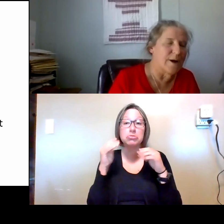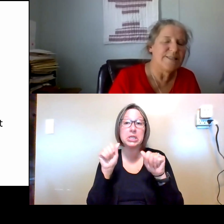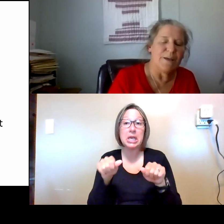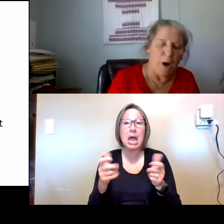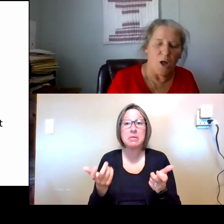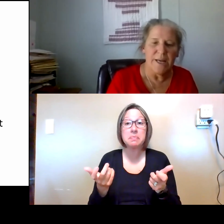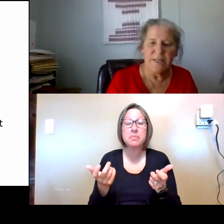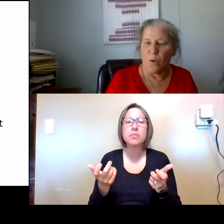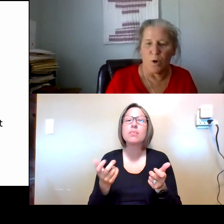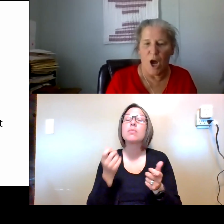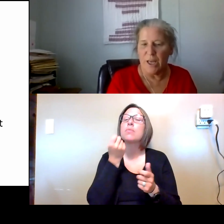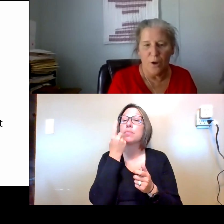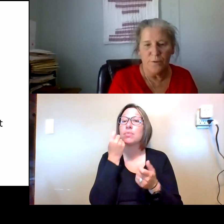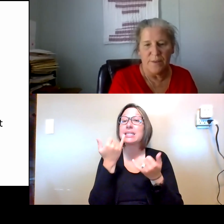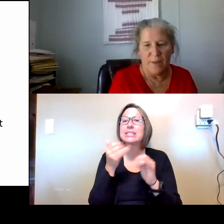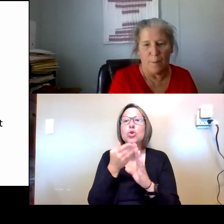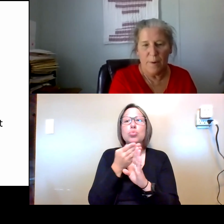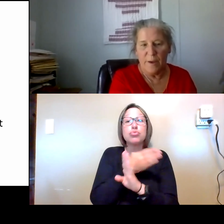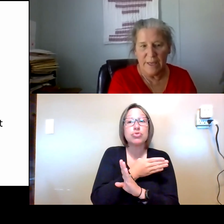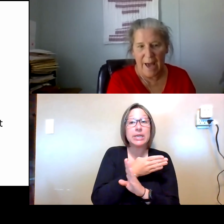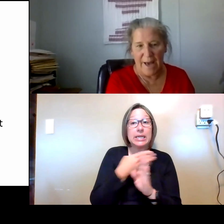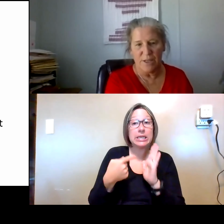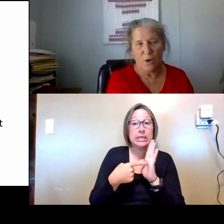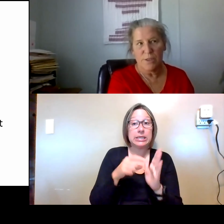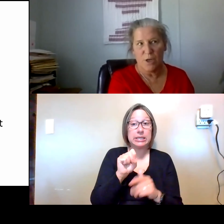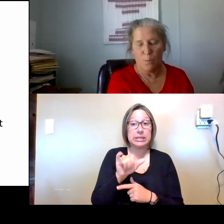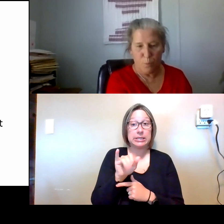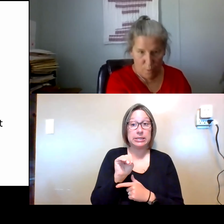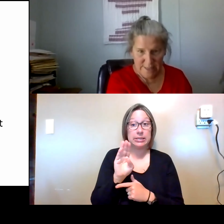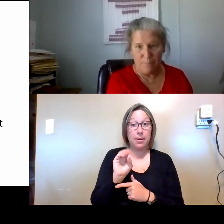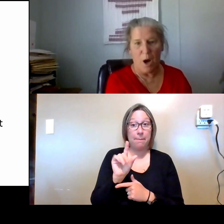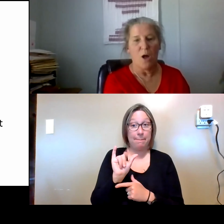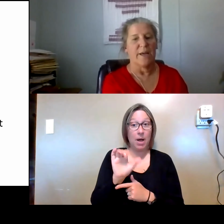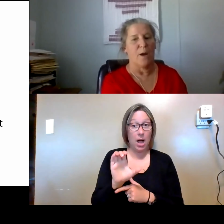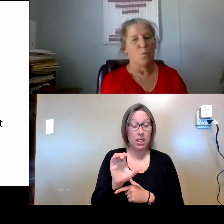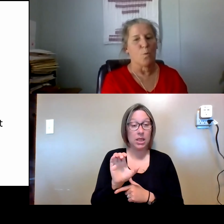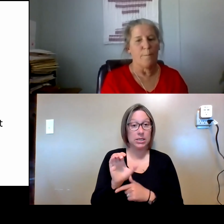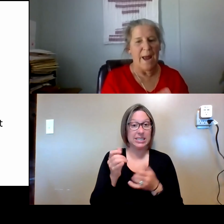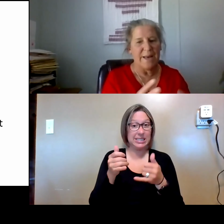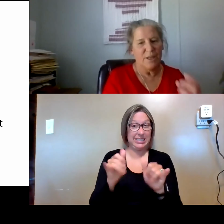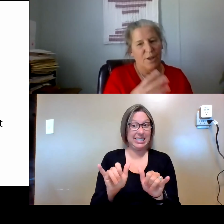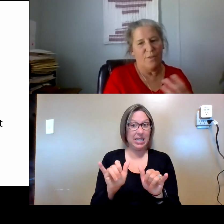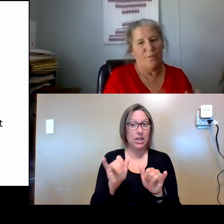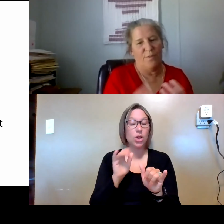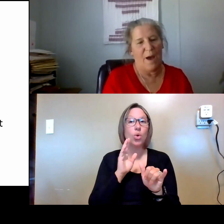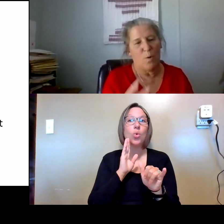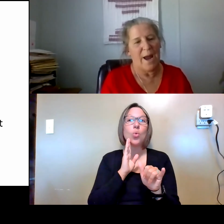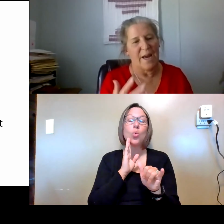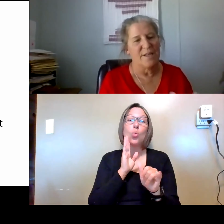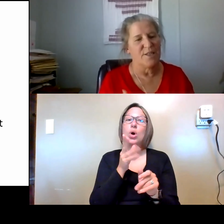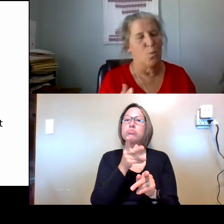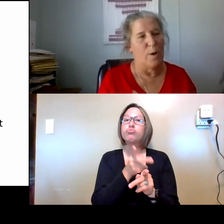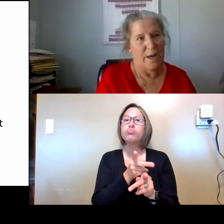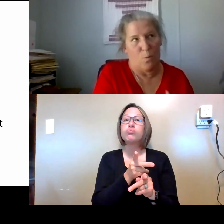still pre-symbolic, so we're not using them yet. They're still pre-symbolic and will remain that